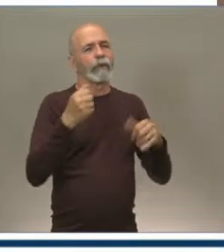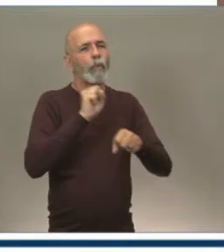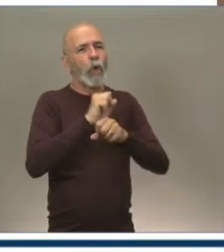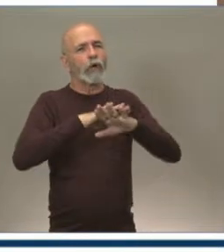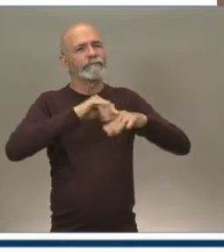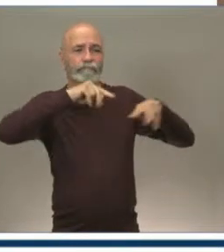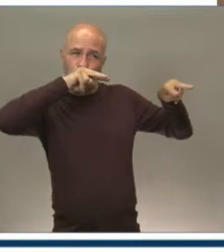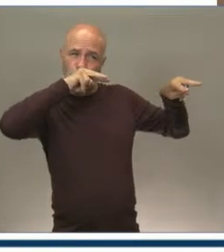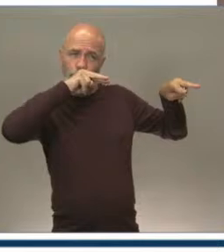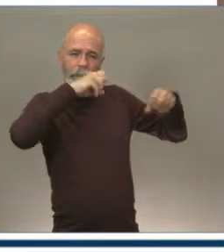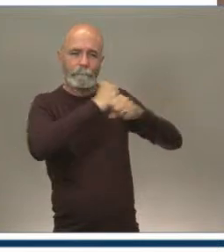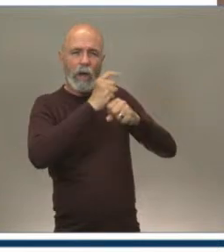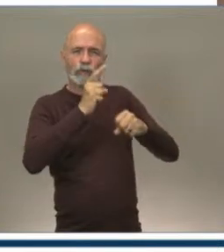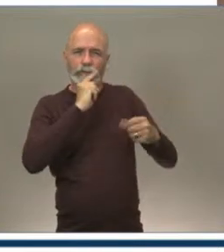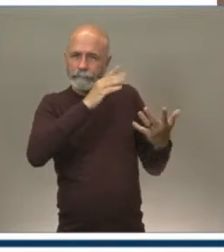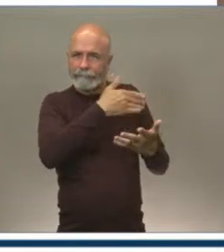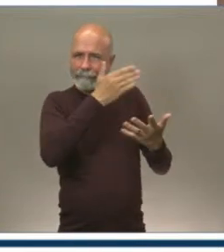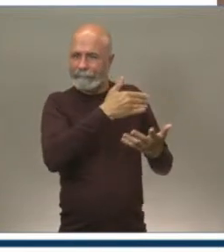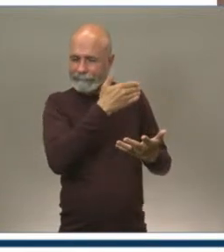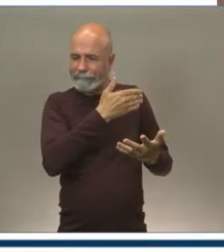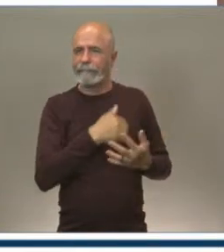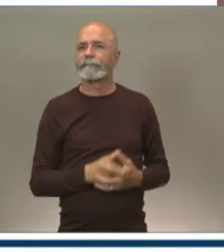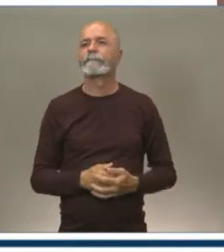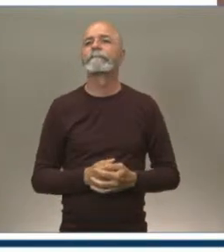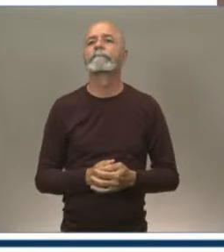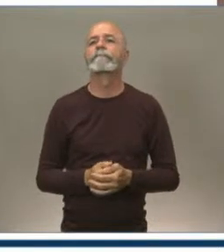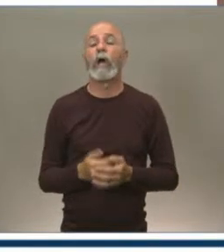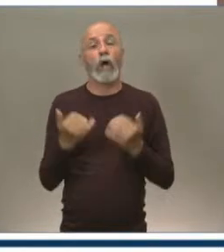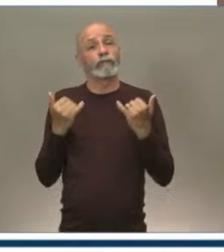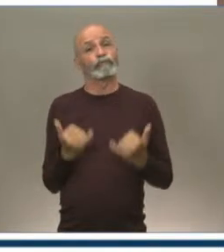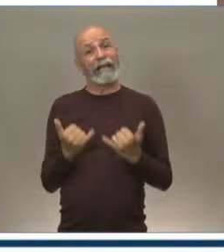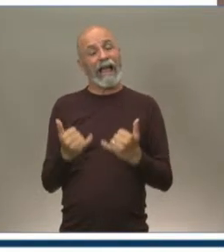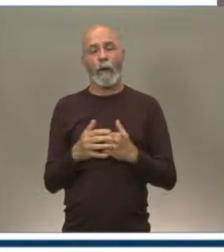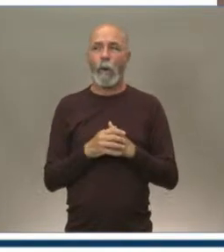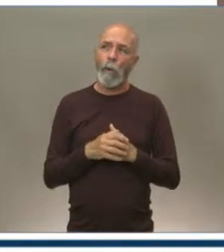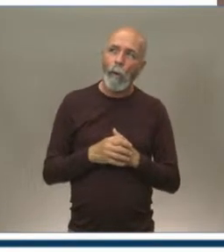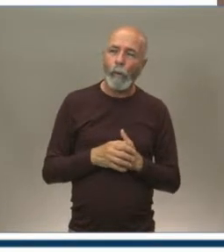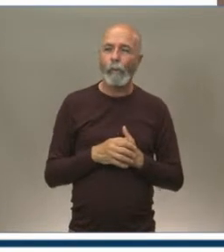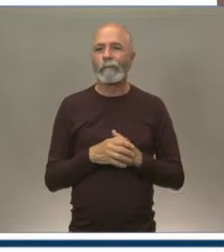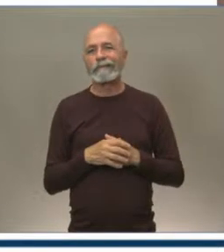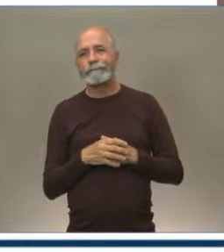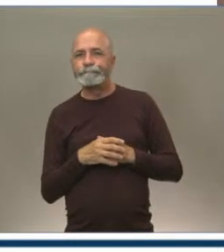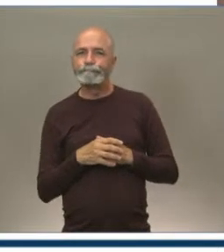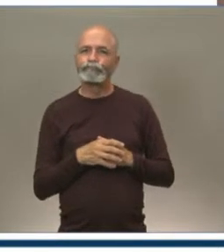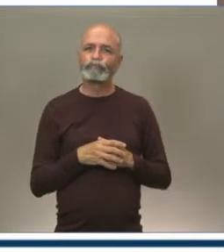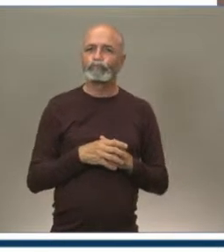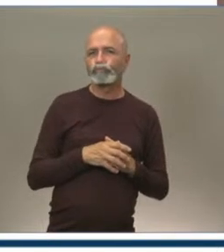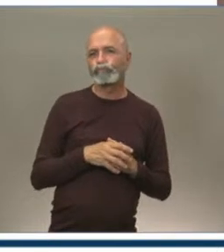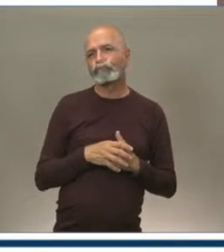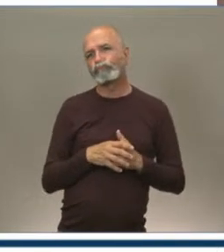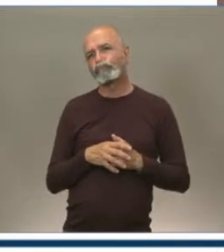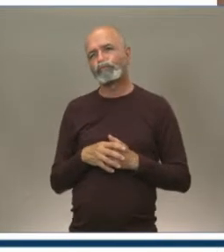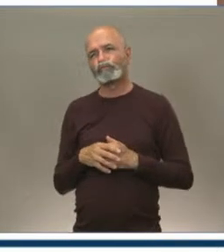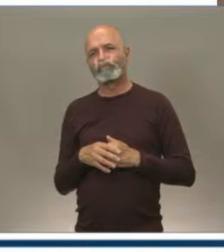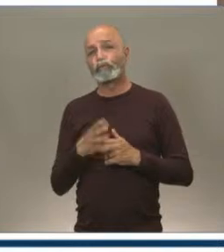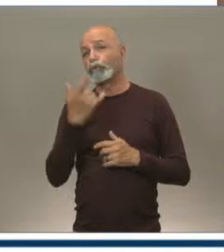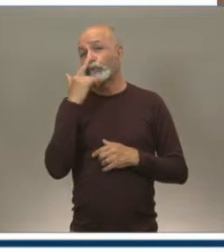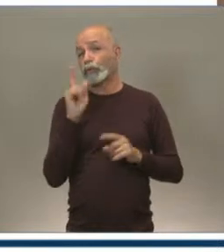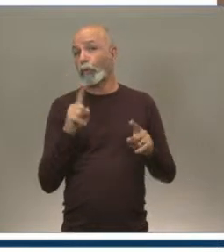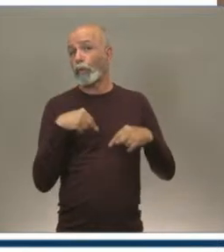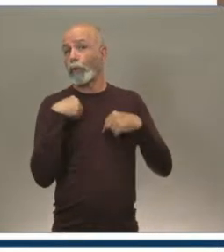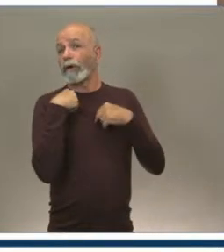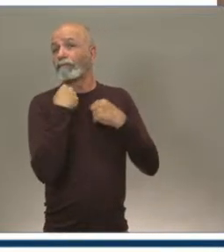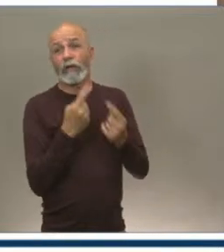What I can say is that given our current trajectory and the current modeling of cases, if we continue